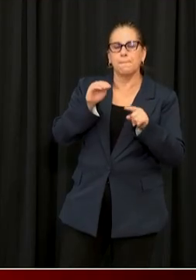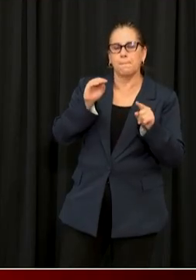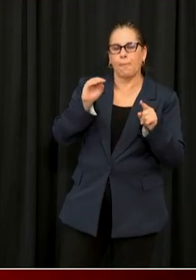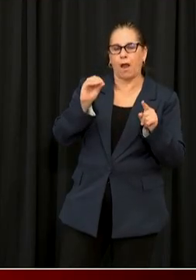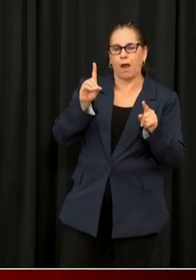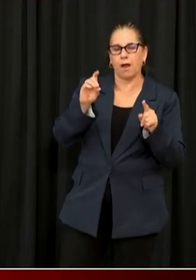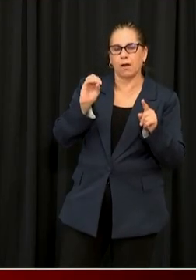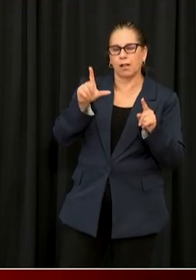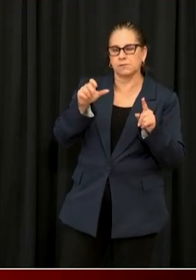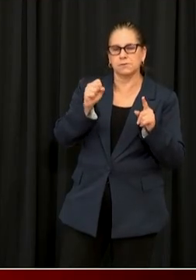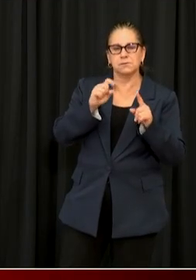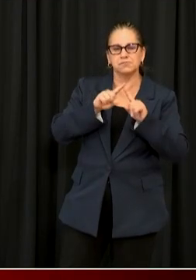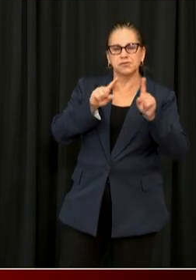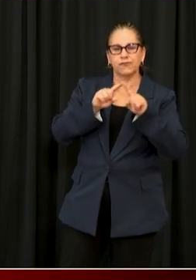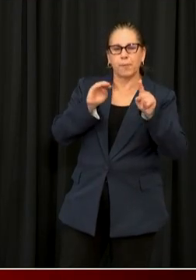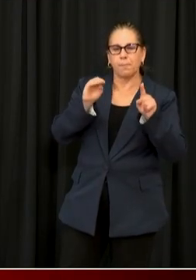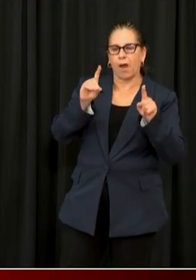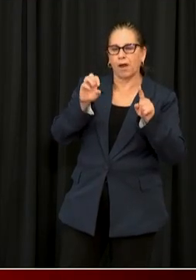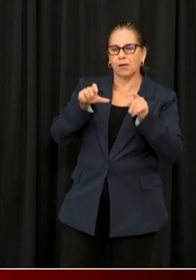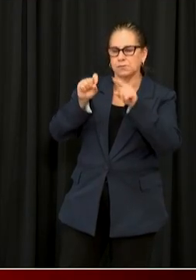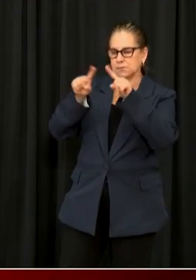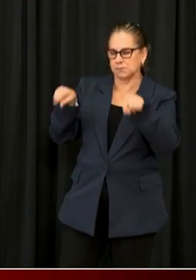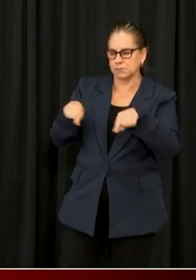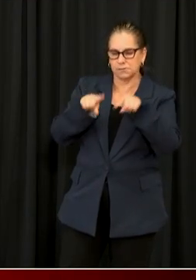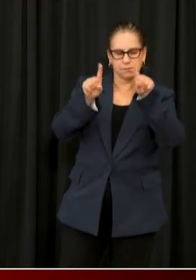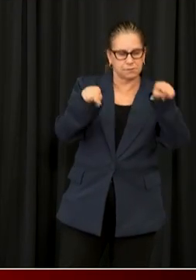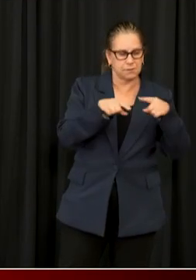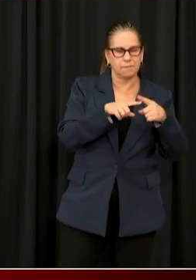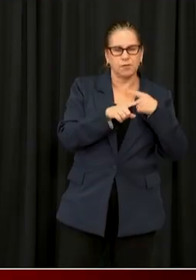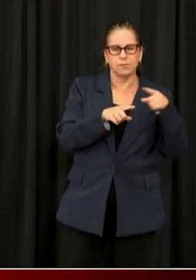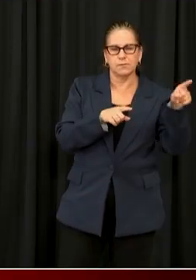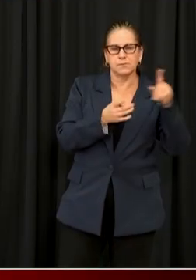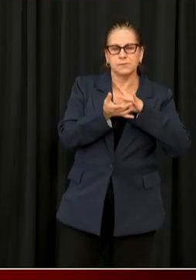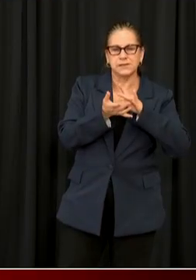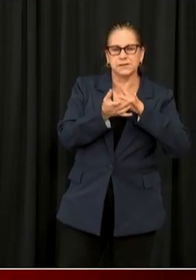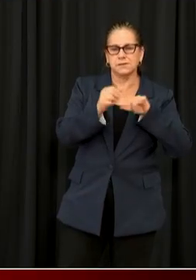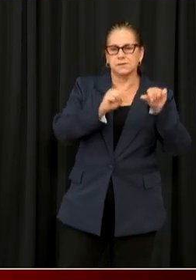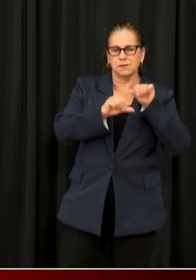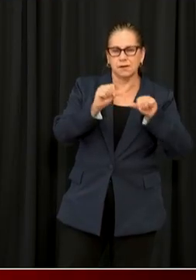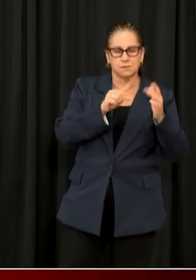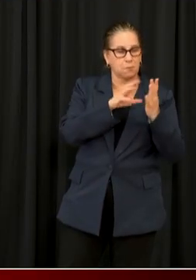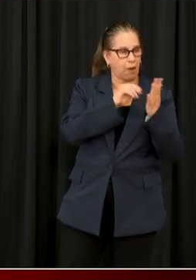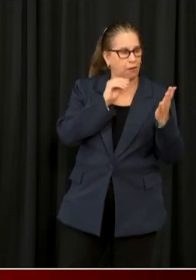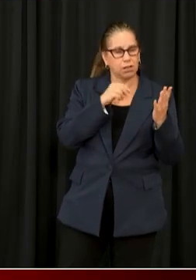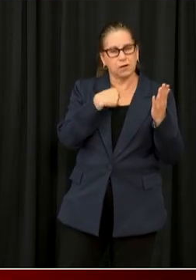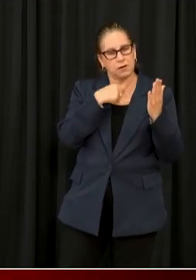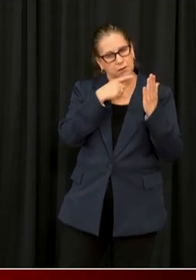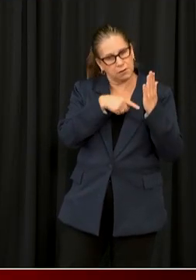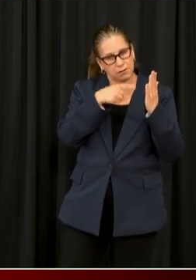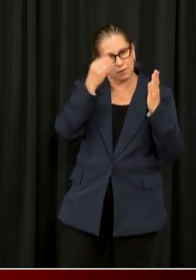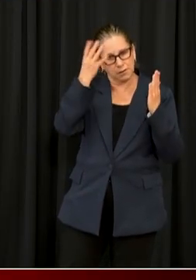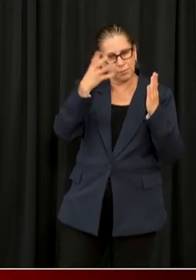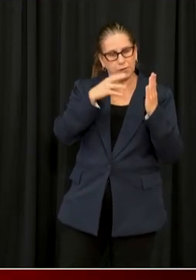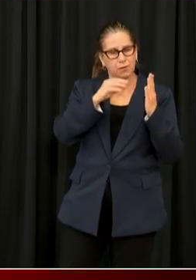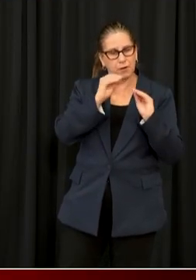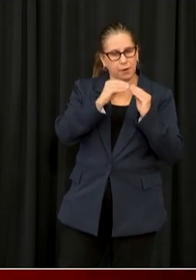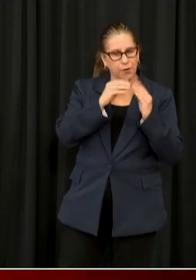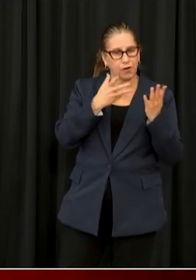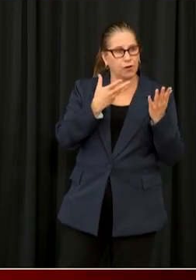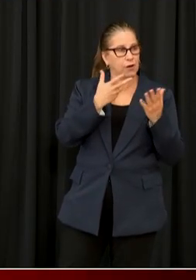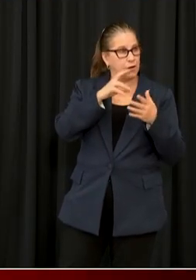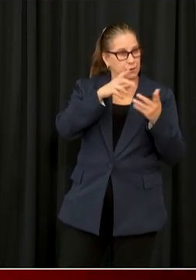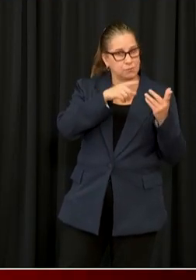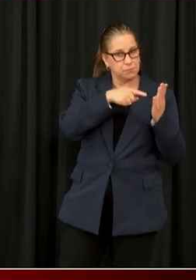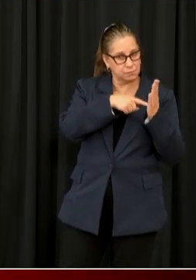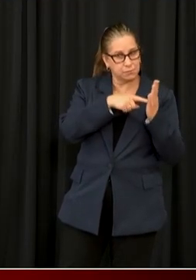models. And all of them, the outcome or the cumulative numbers based on all